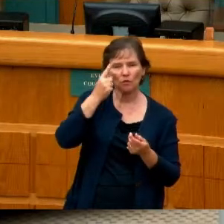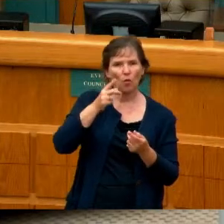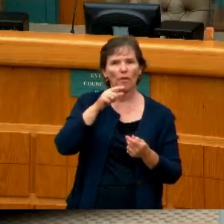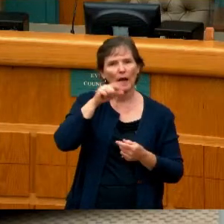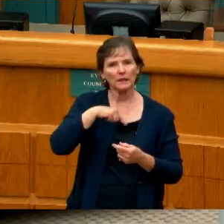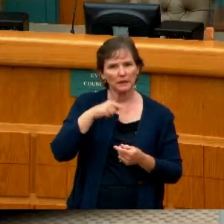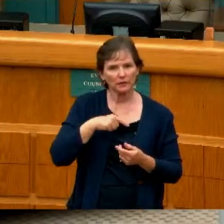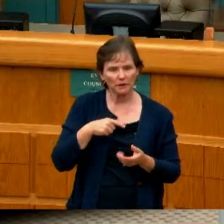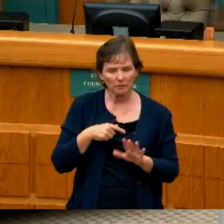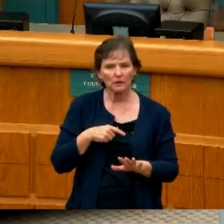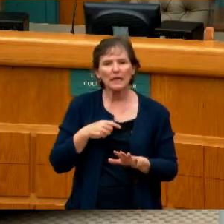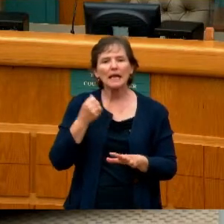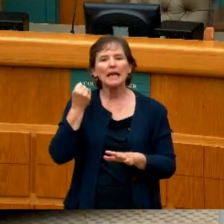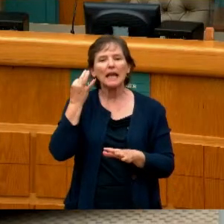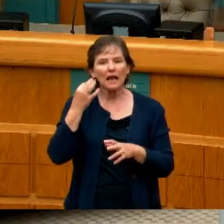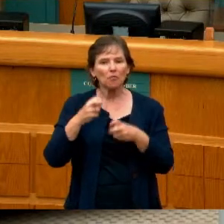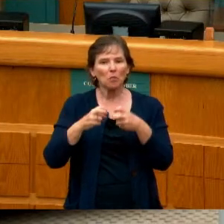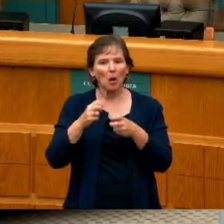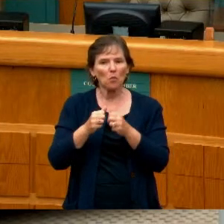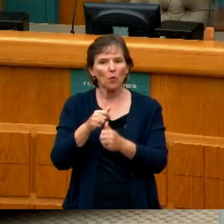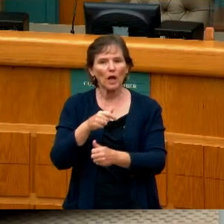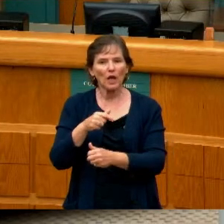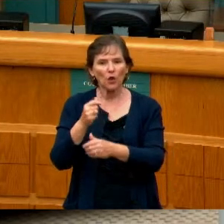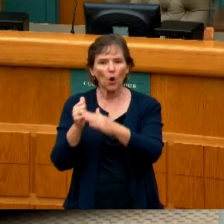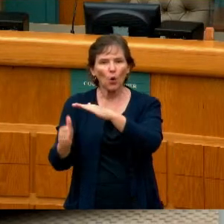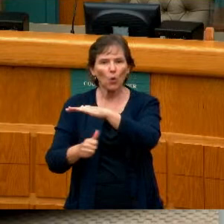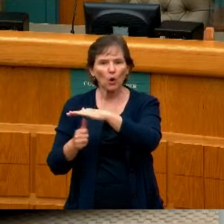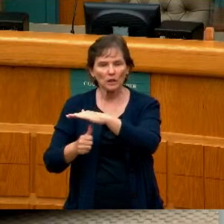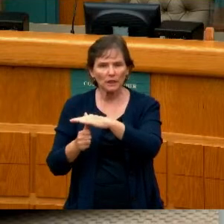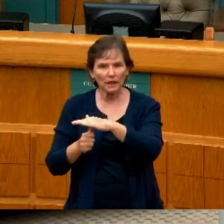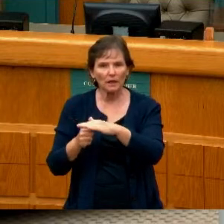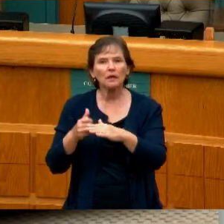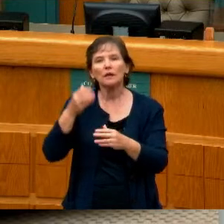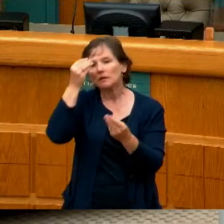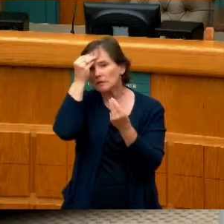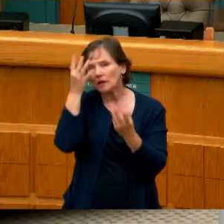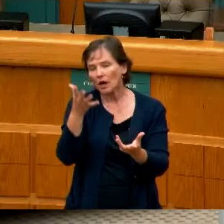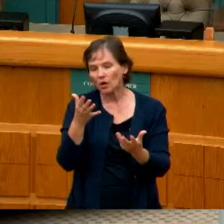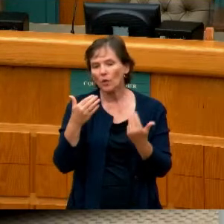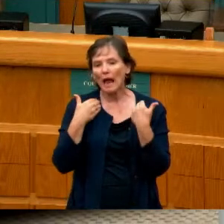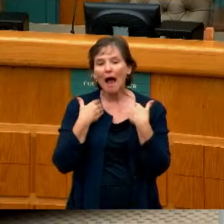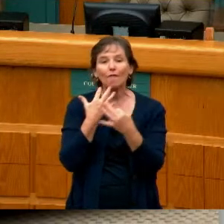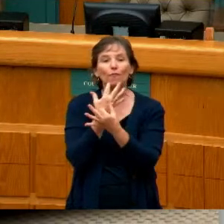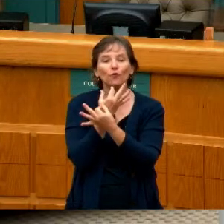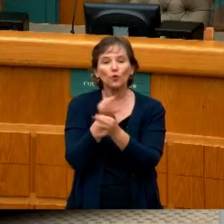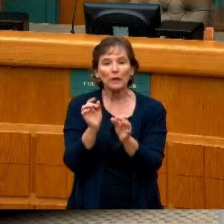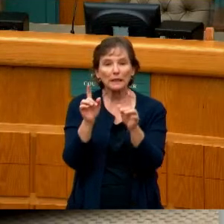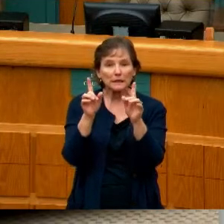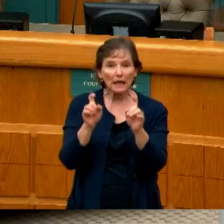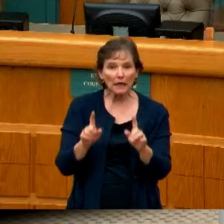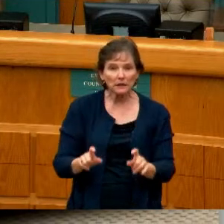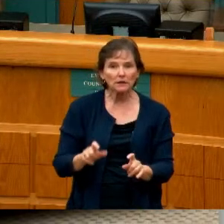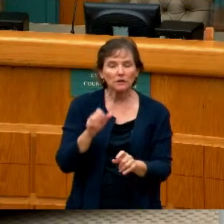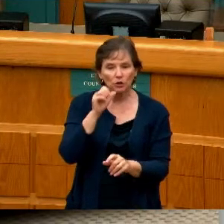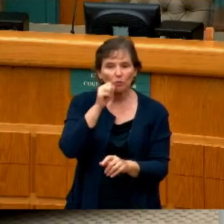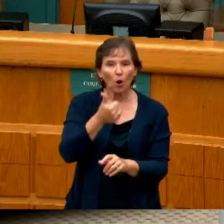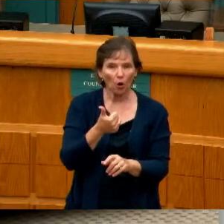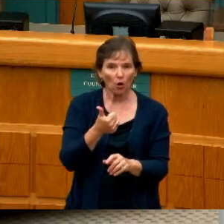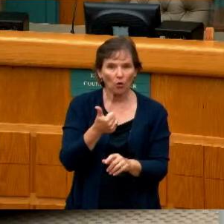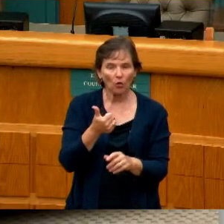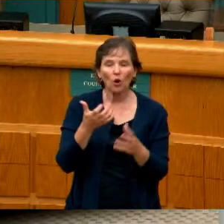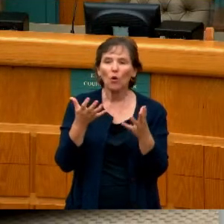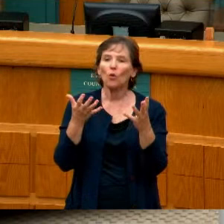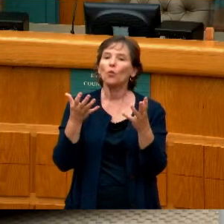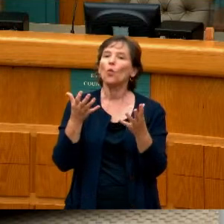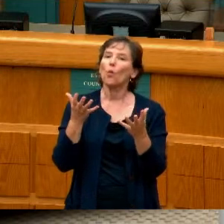you. And if they haven't had the opportunity to quarantine, we want to let you know we've got free testing tomorrow. And we would love for